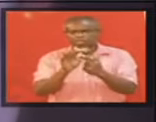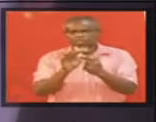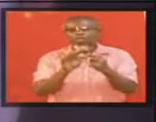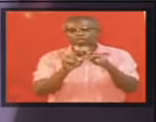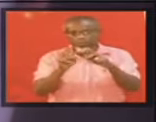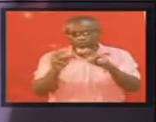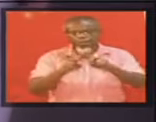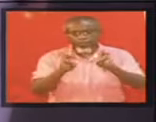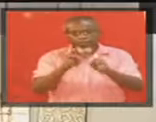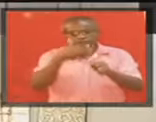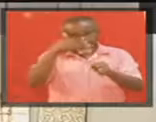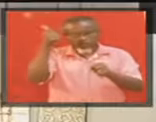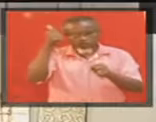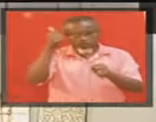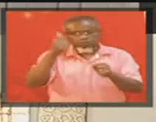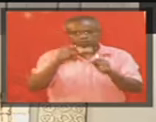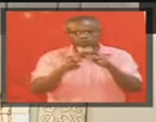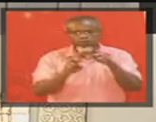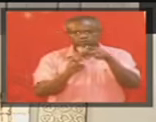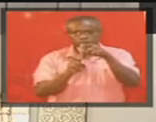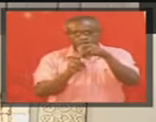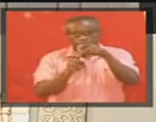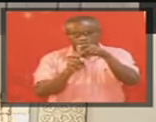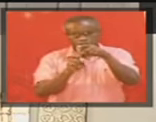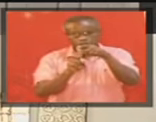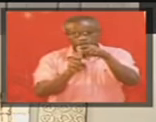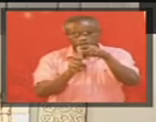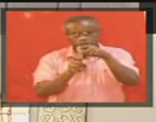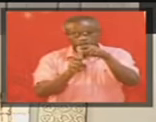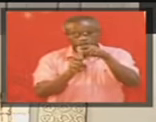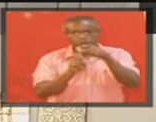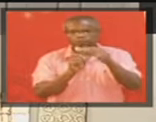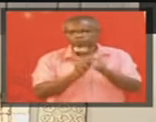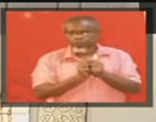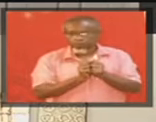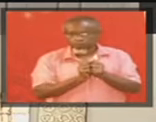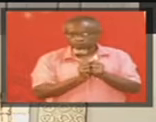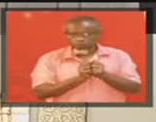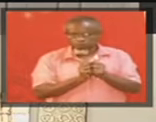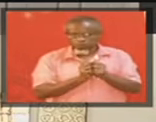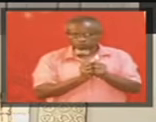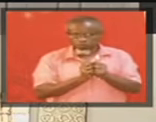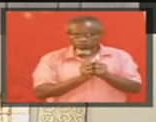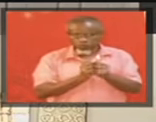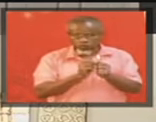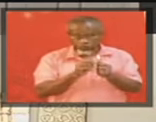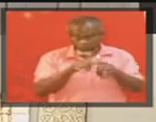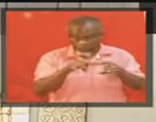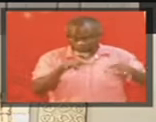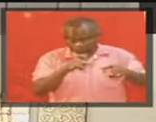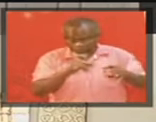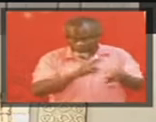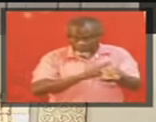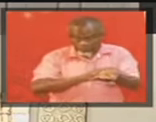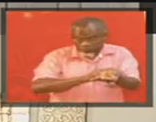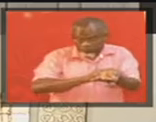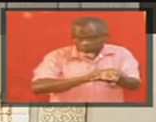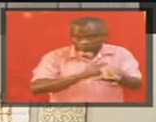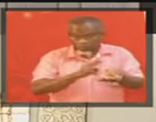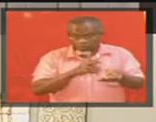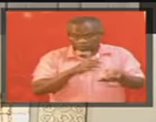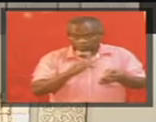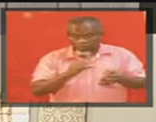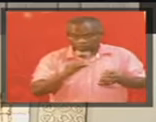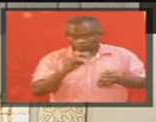middle and ring can also work. If you're going to measure your pulse and your oxygen saturation, it is recommended that you remove all